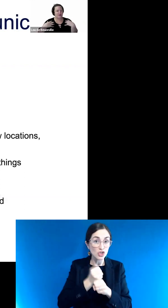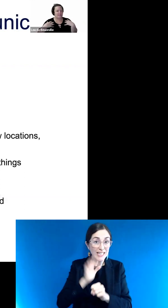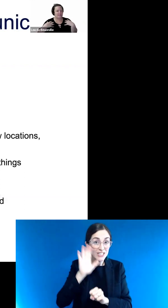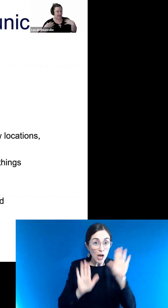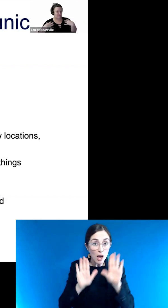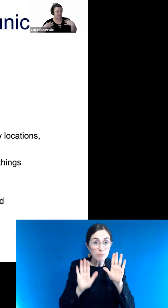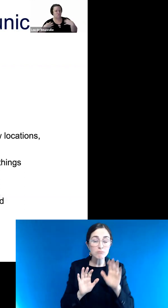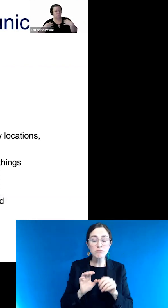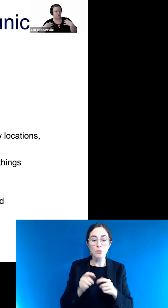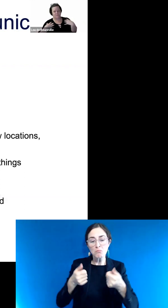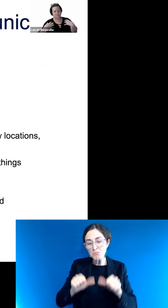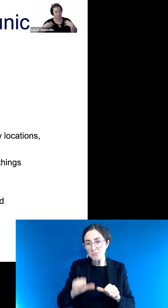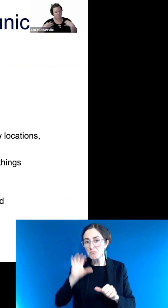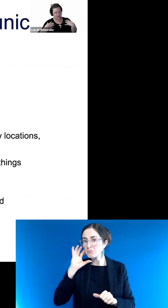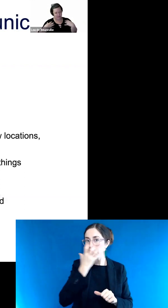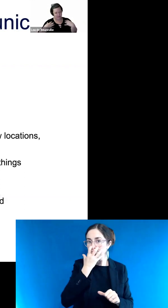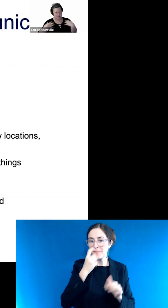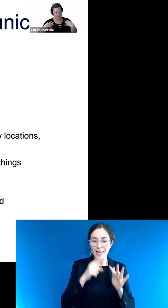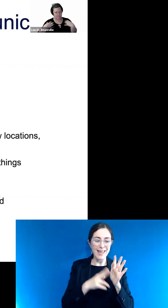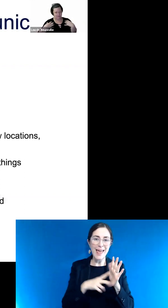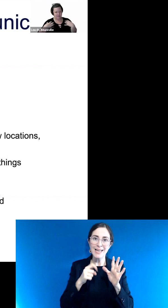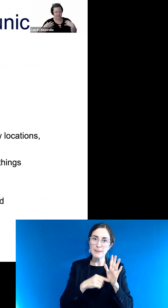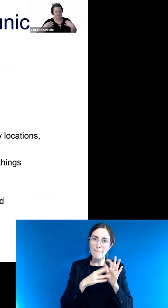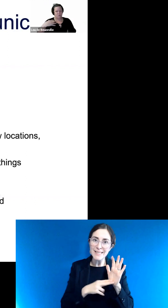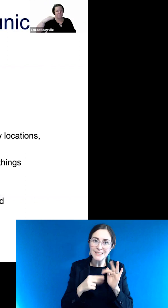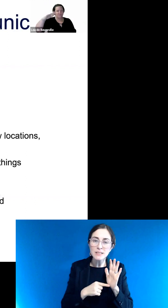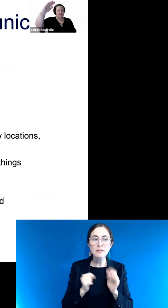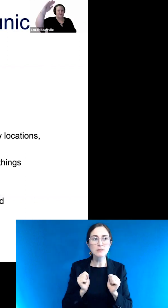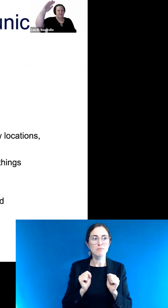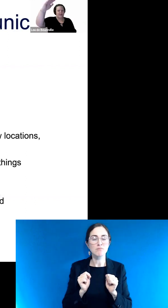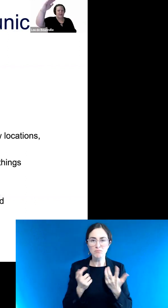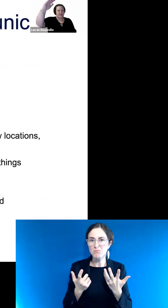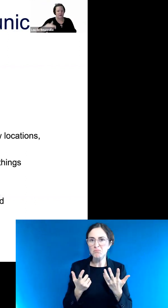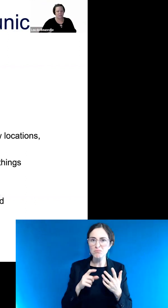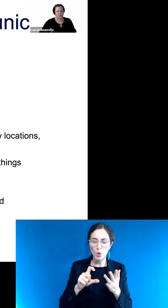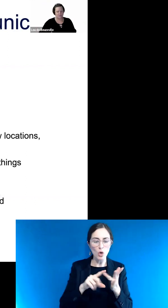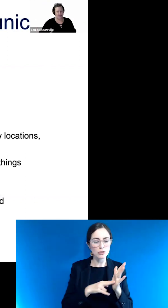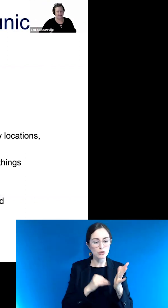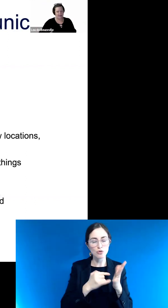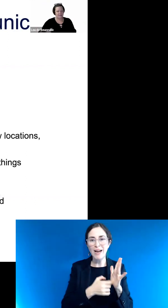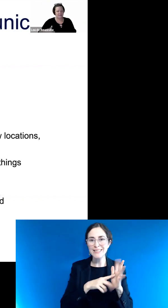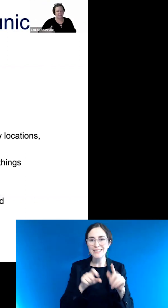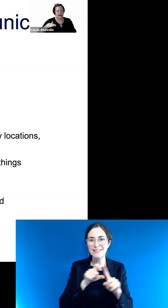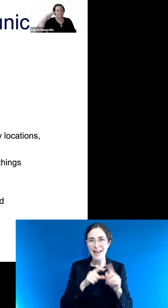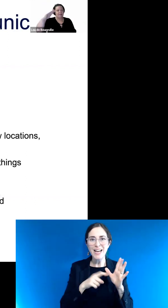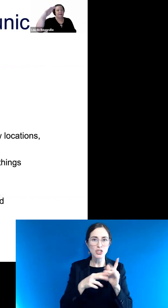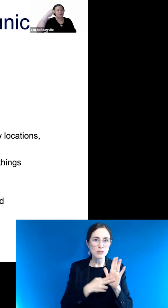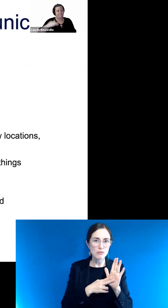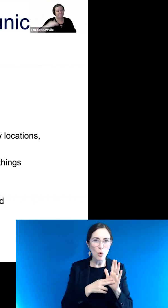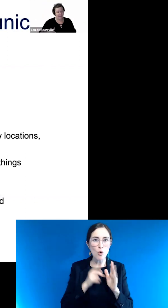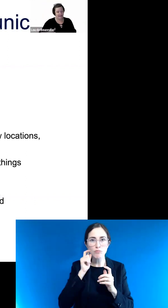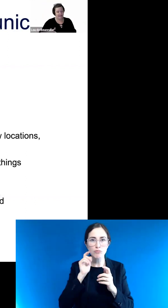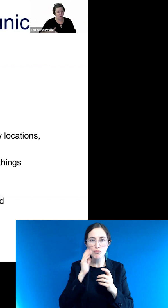and sometimes enactment or role shift or constructed action. So there is a whole range of ways